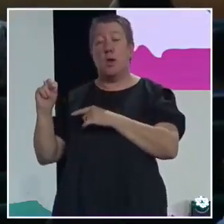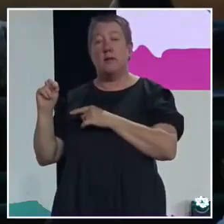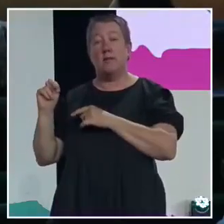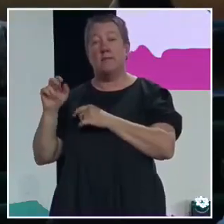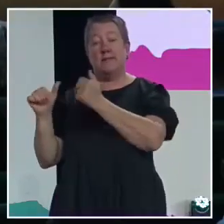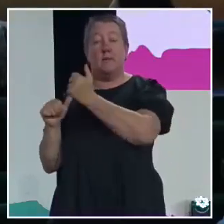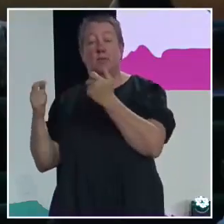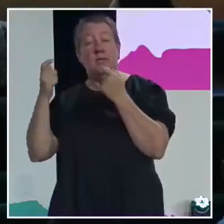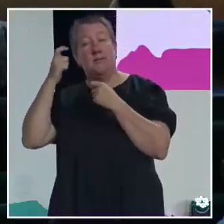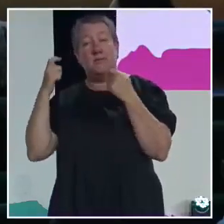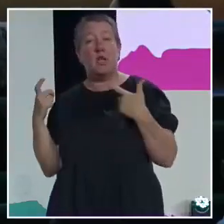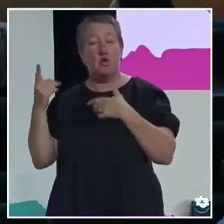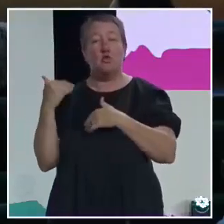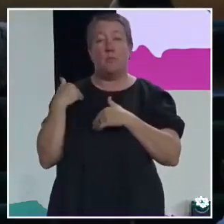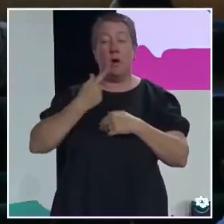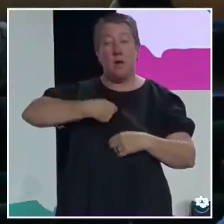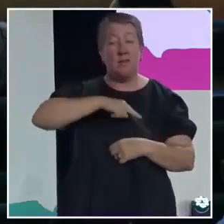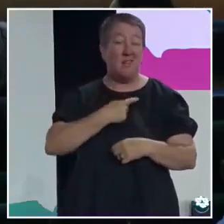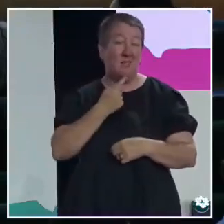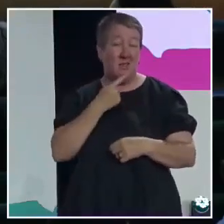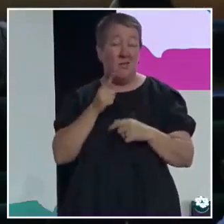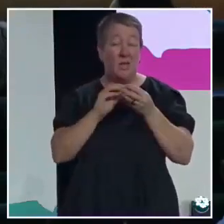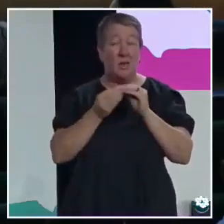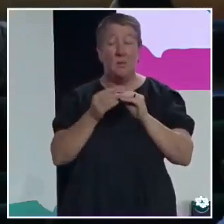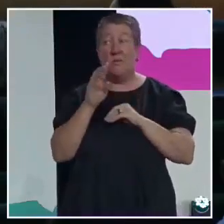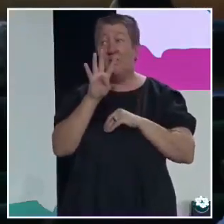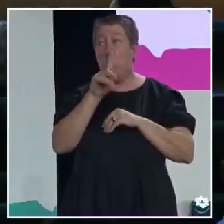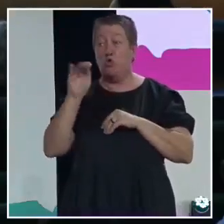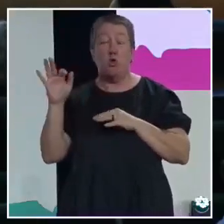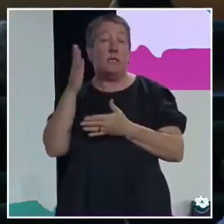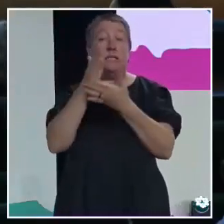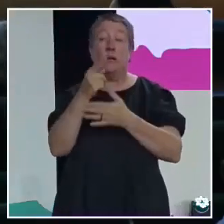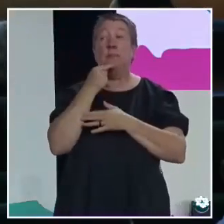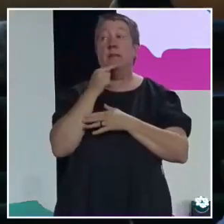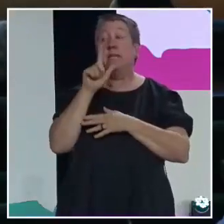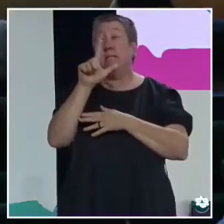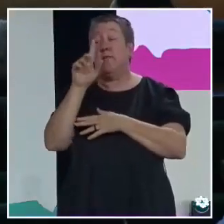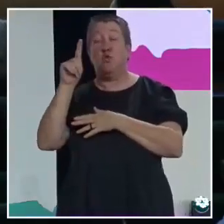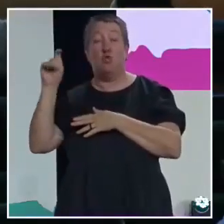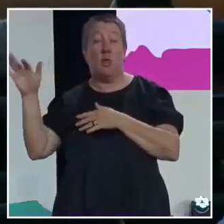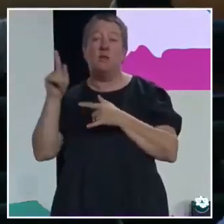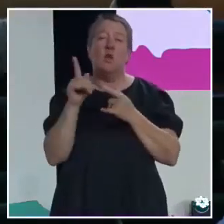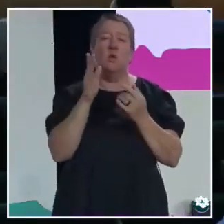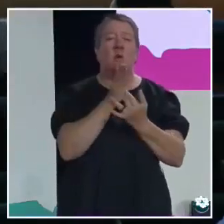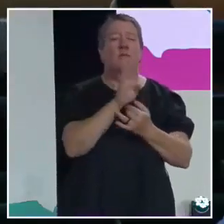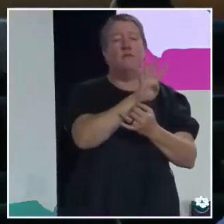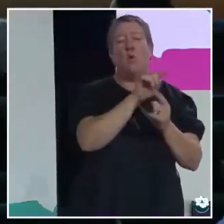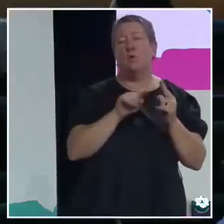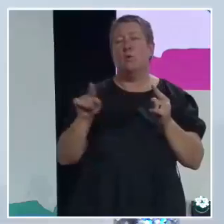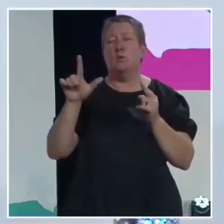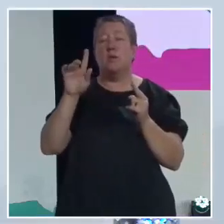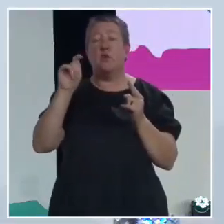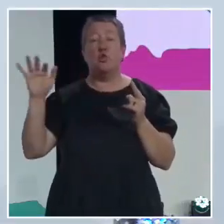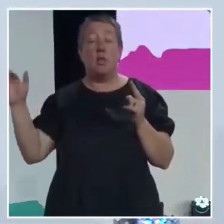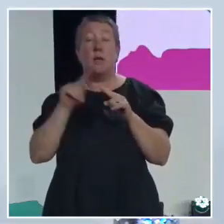reminded us the number. He said 4 trillion, some even say it's 7 trillion, so it's anywhere between 4 and 7 trillion. But the idea then that there's